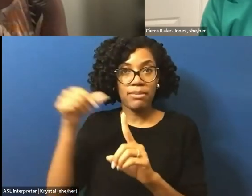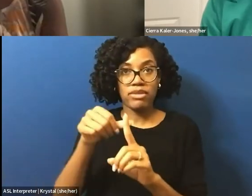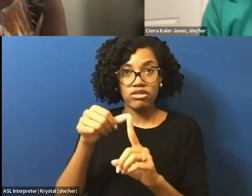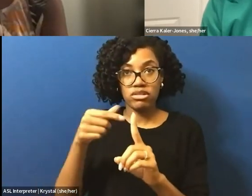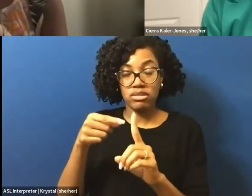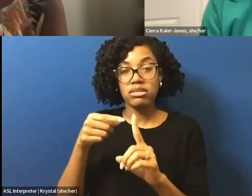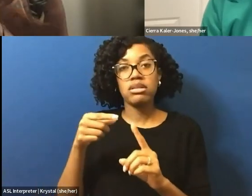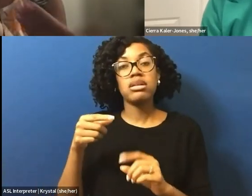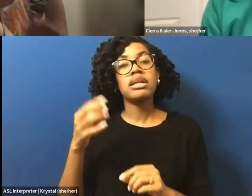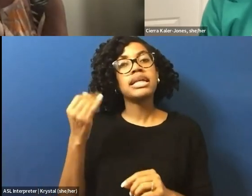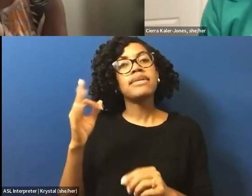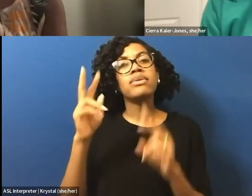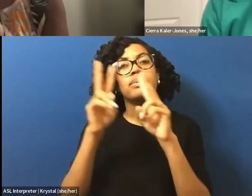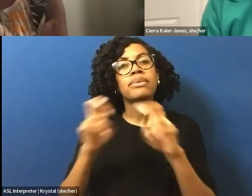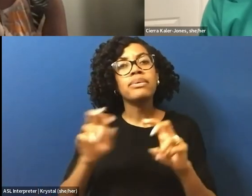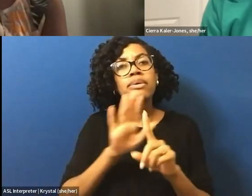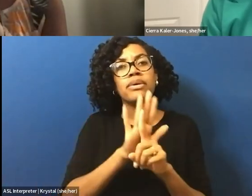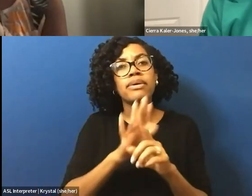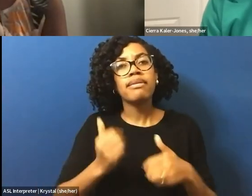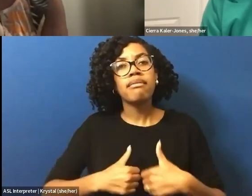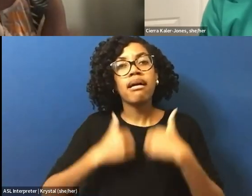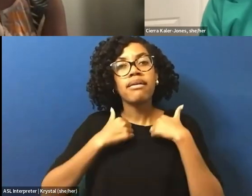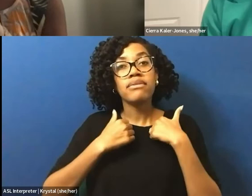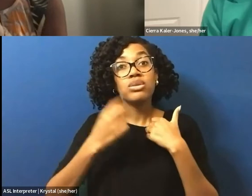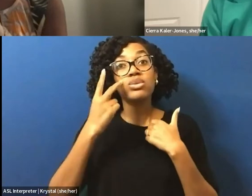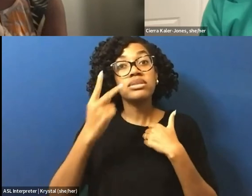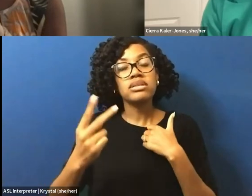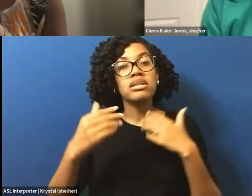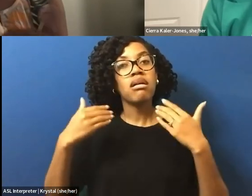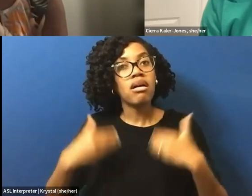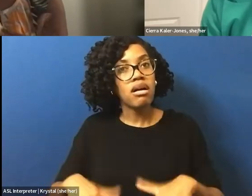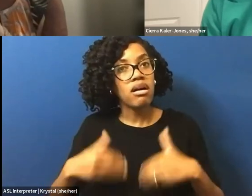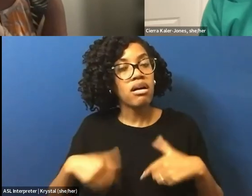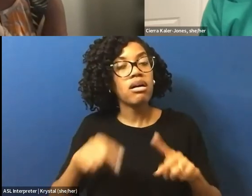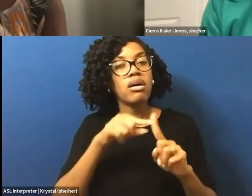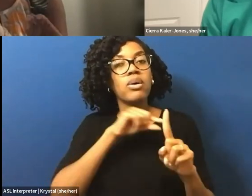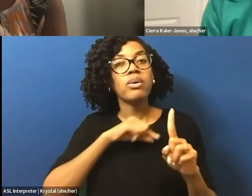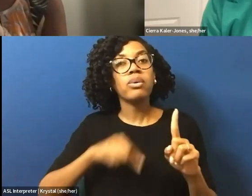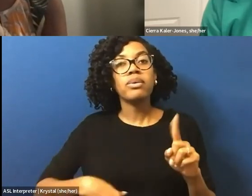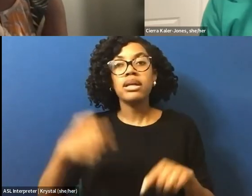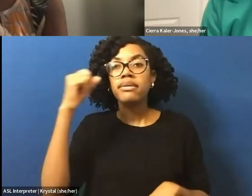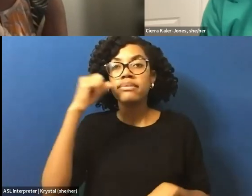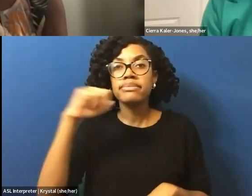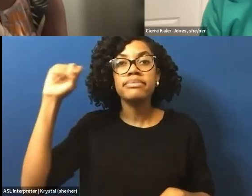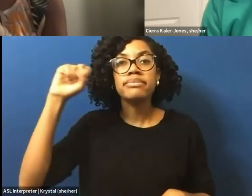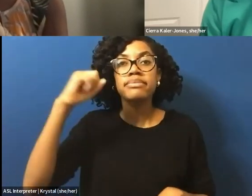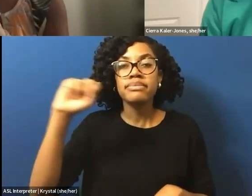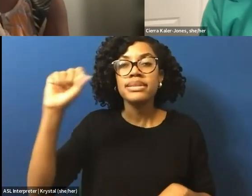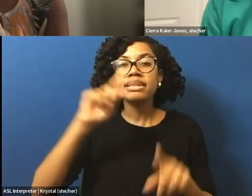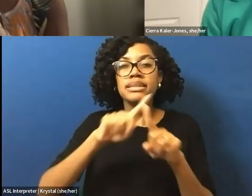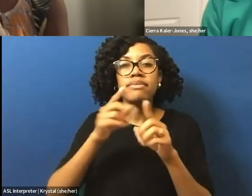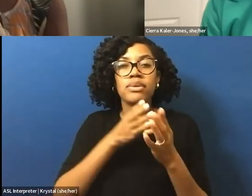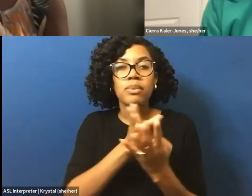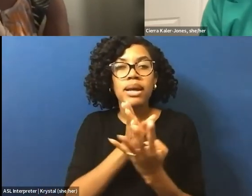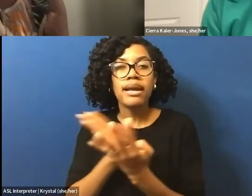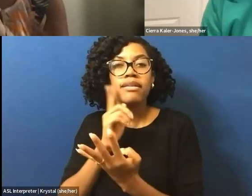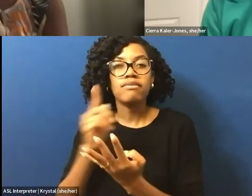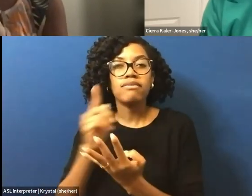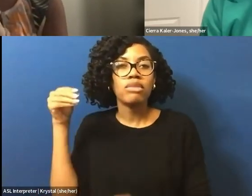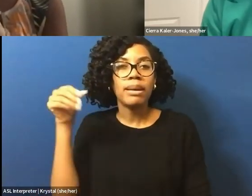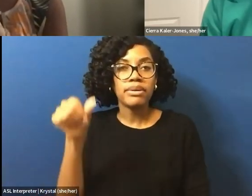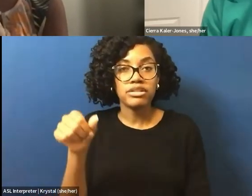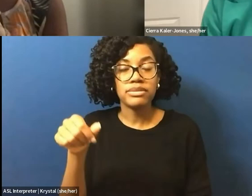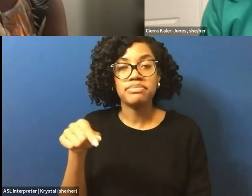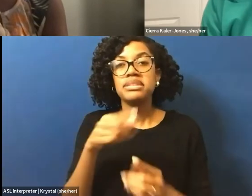of her life, you will see her advocating for different ways of reparations. Some of that, like I said, is appealing for a payout.